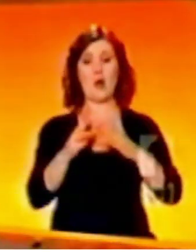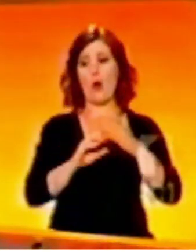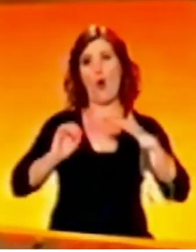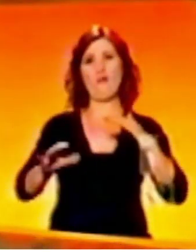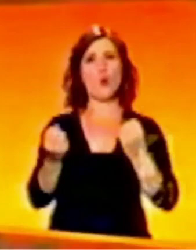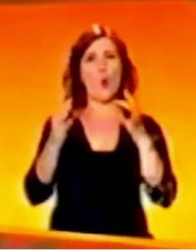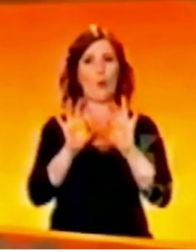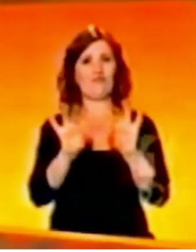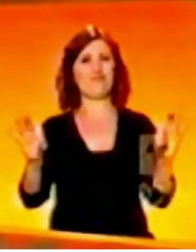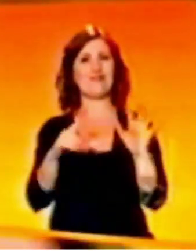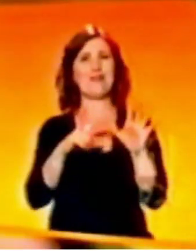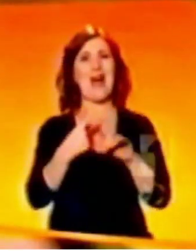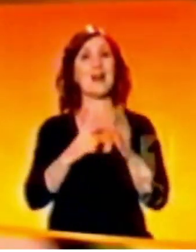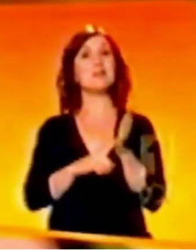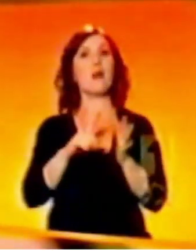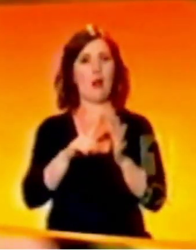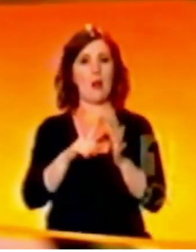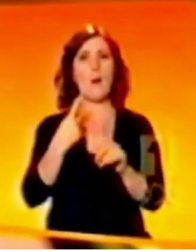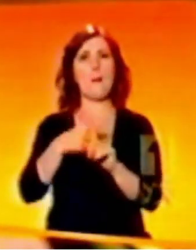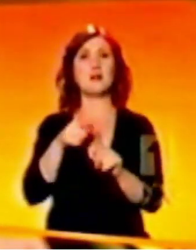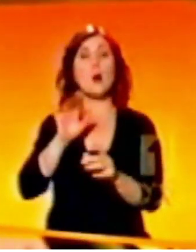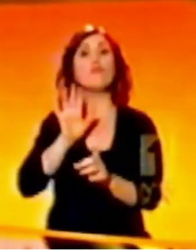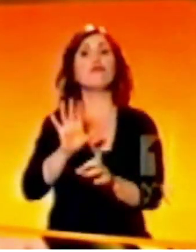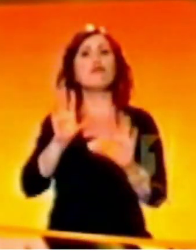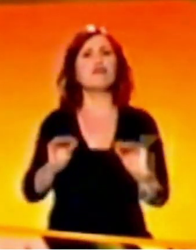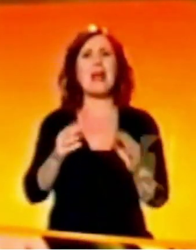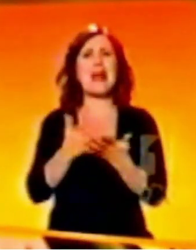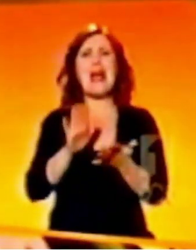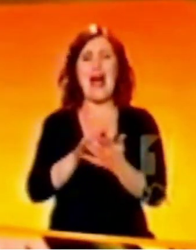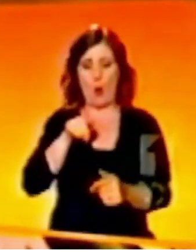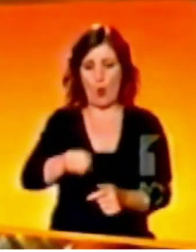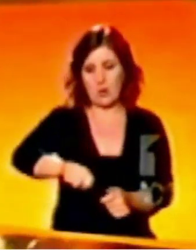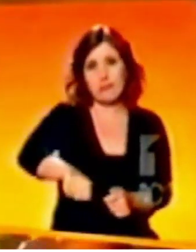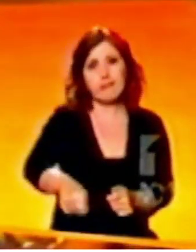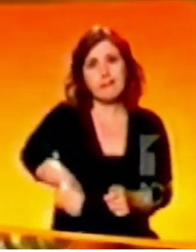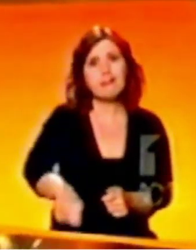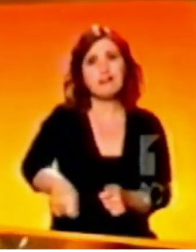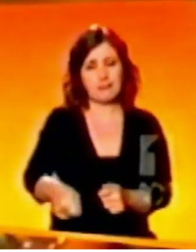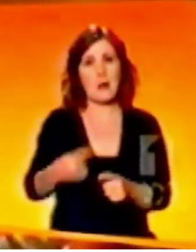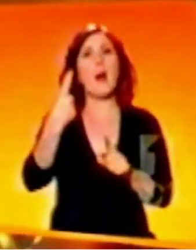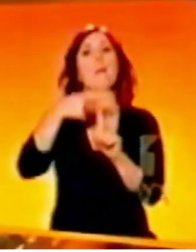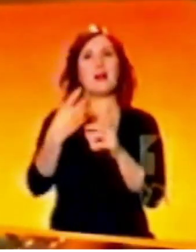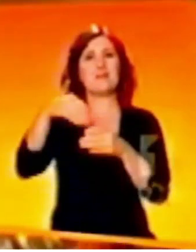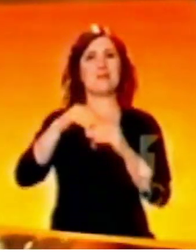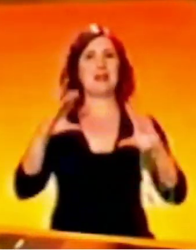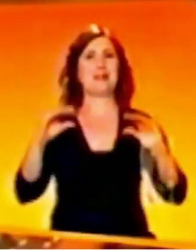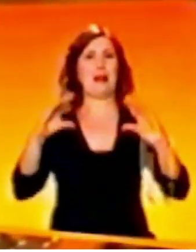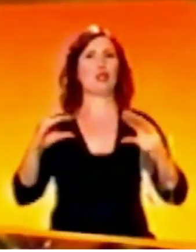axle, uses plunger brakes that are easier and safer, and can incorporate a suspension